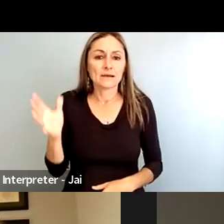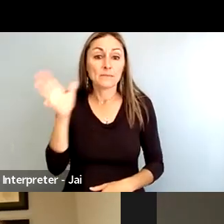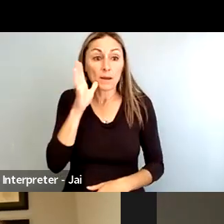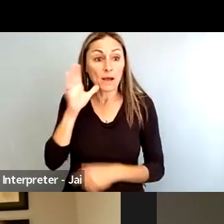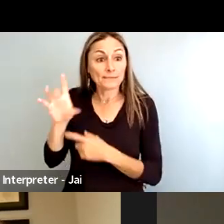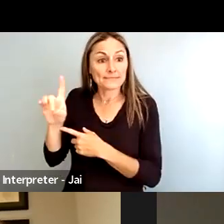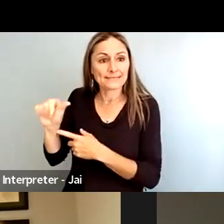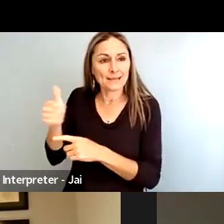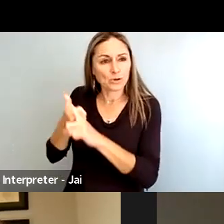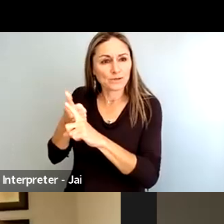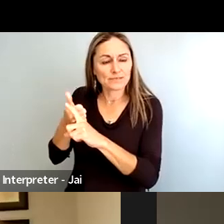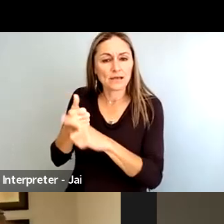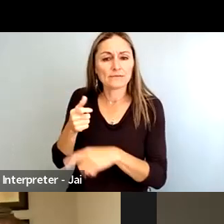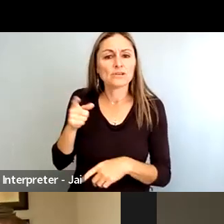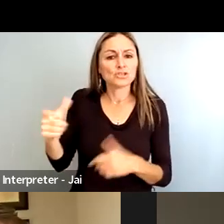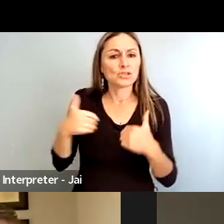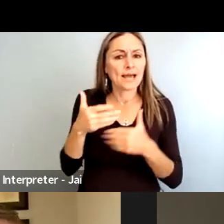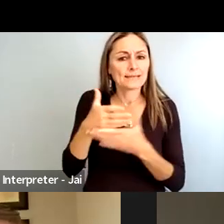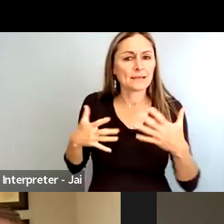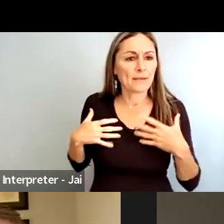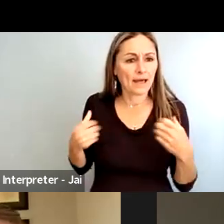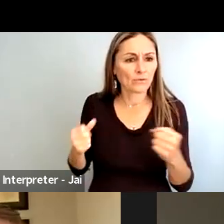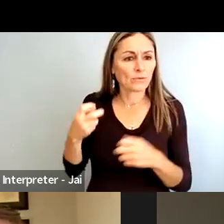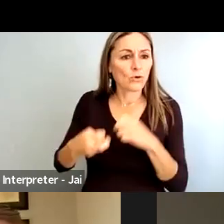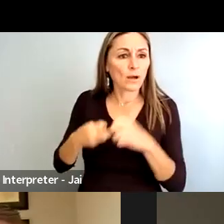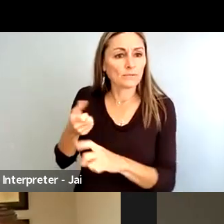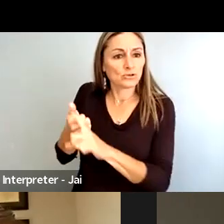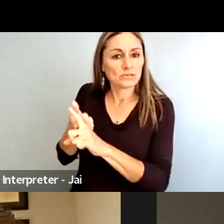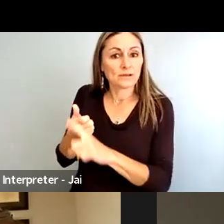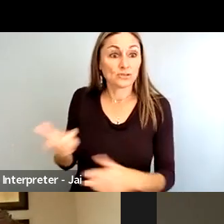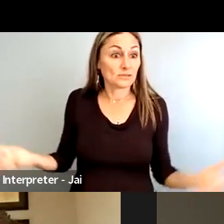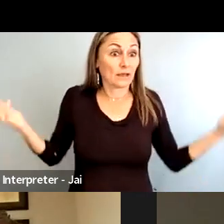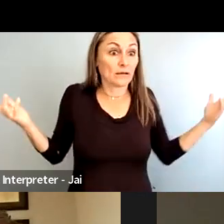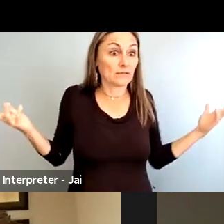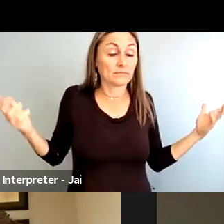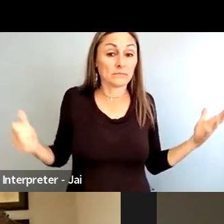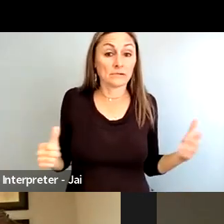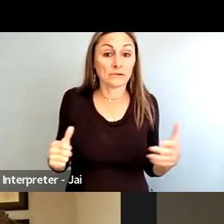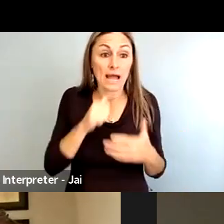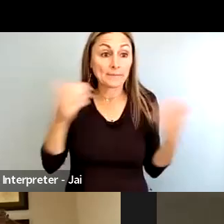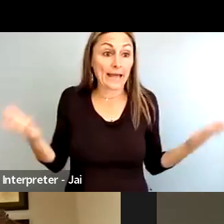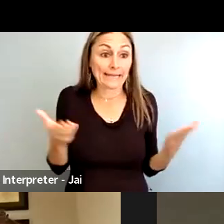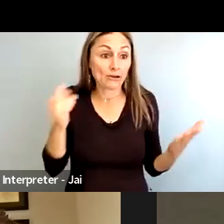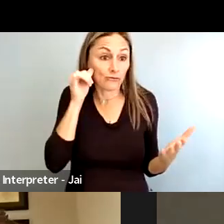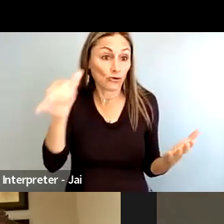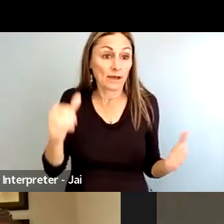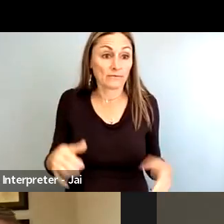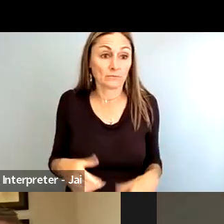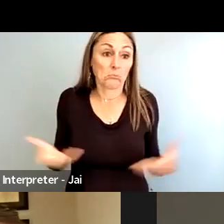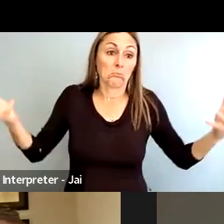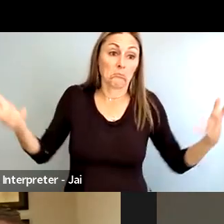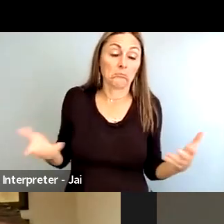disabled herself. She has some health problems and she's like, I'm not going to be here for forever, and you're going to need to